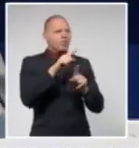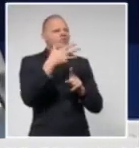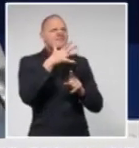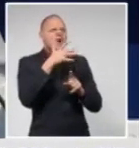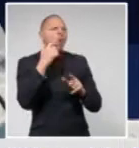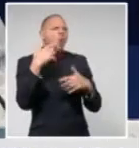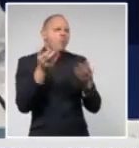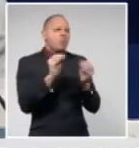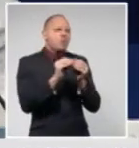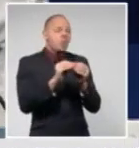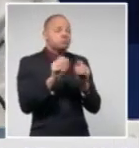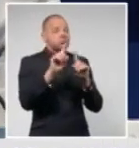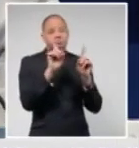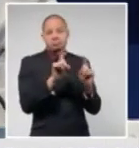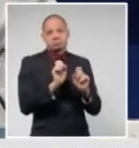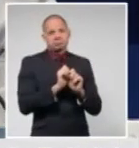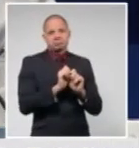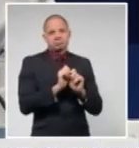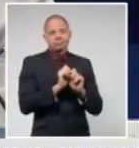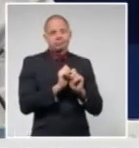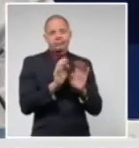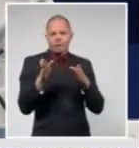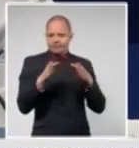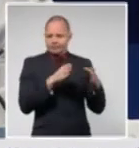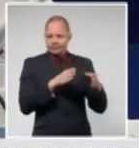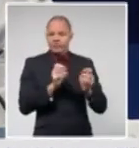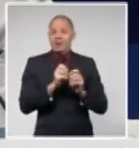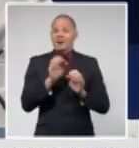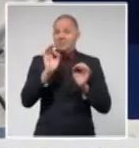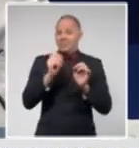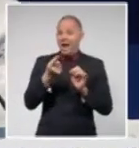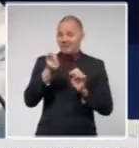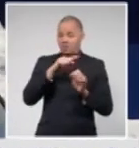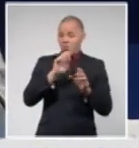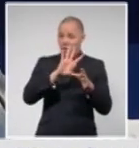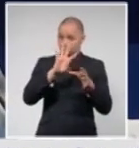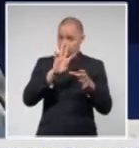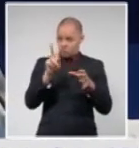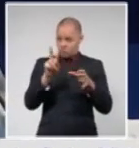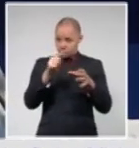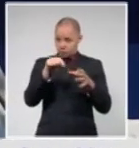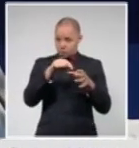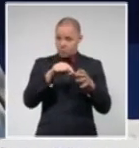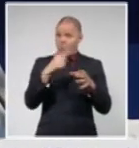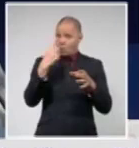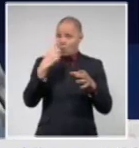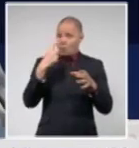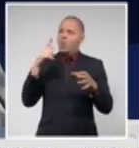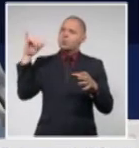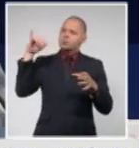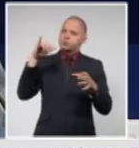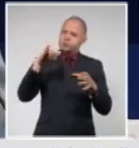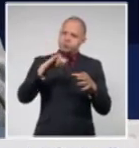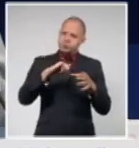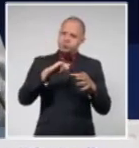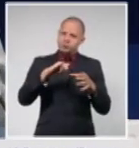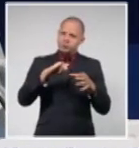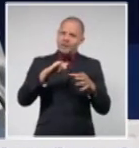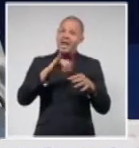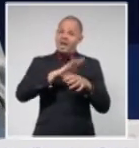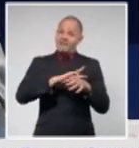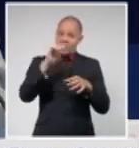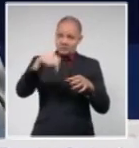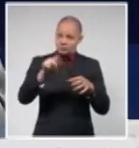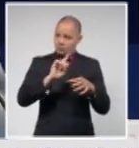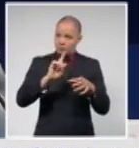cases stand at 429. Of the 42